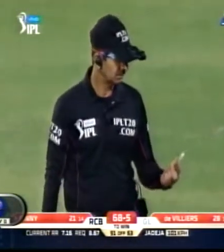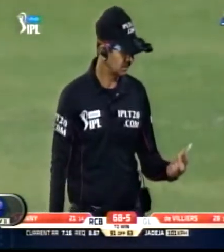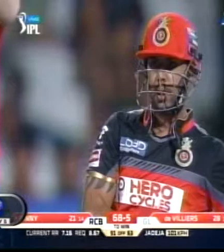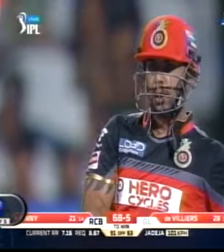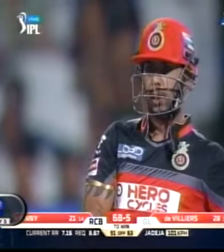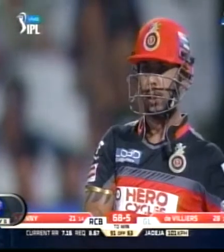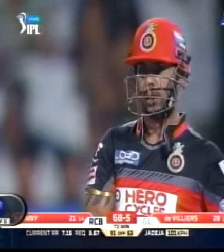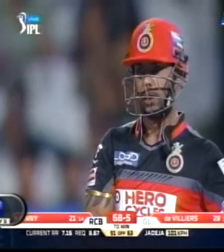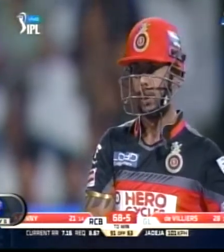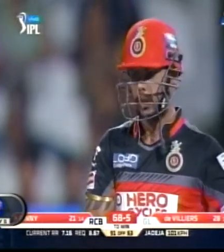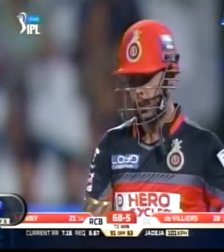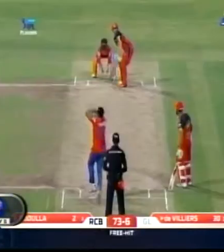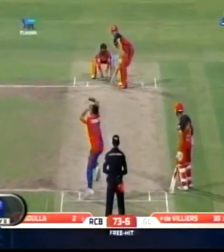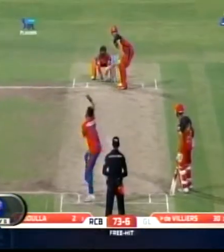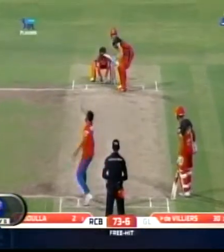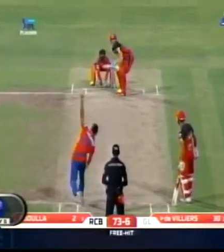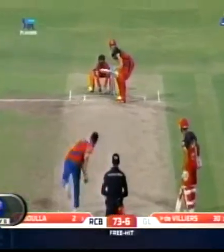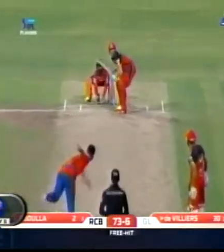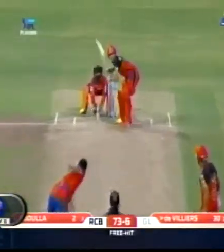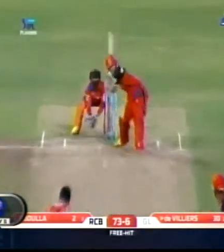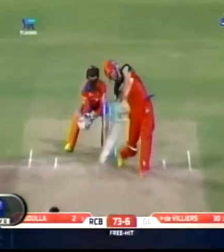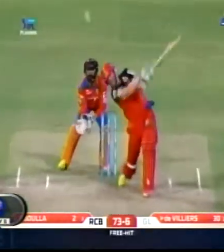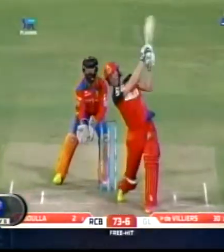enough for the umpire.